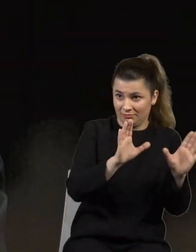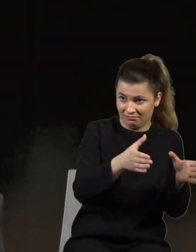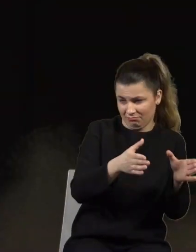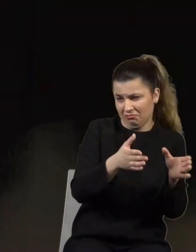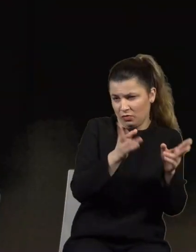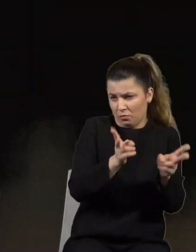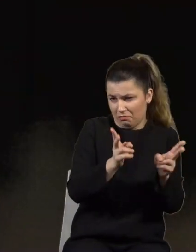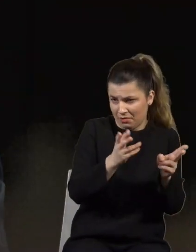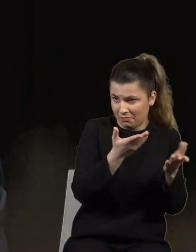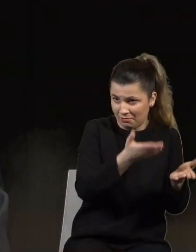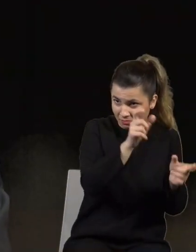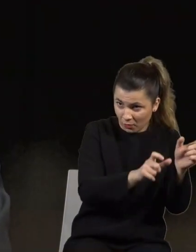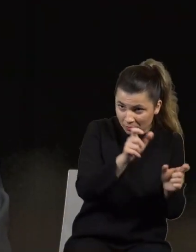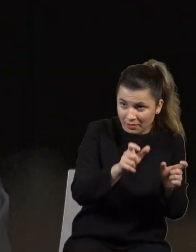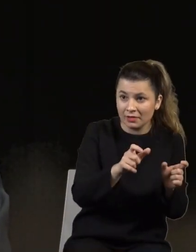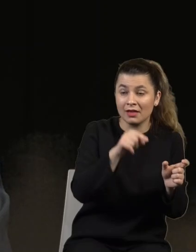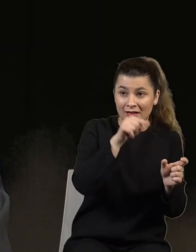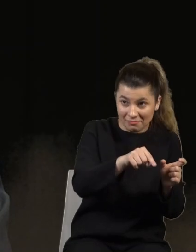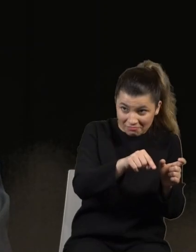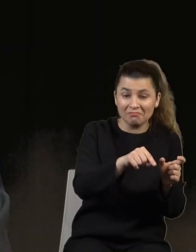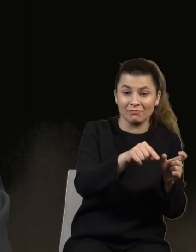instance, purchases,